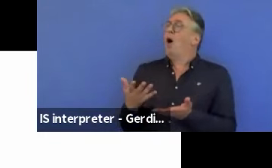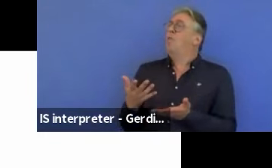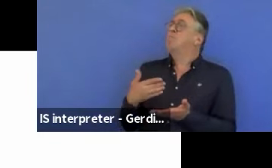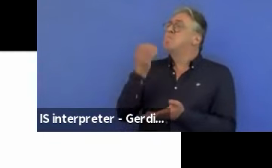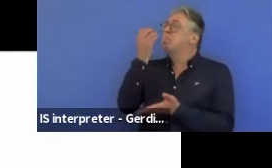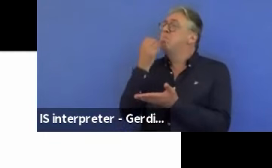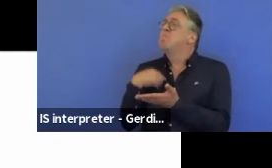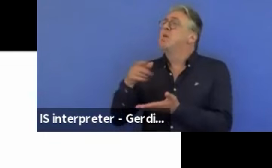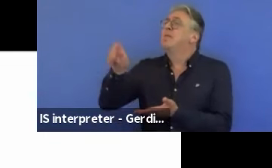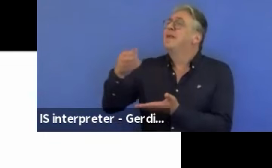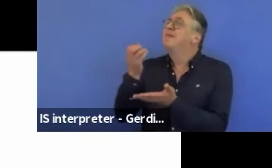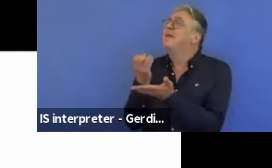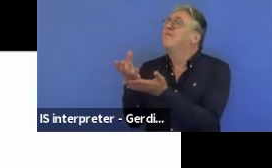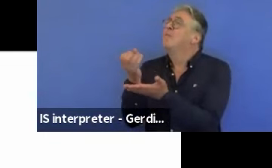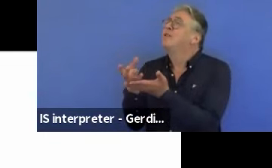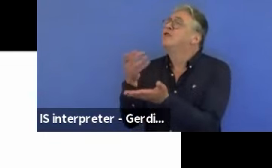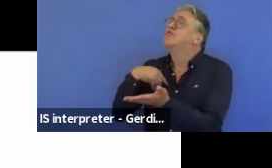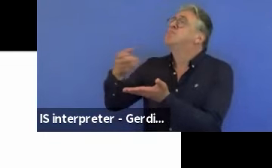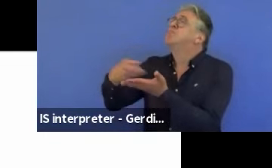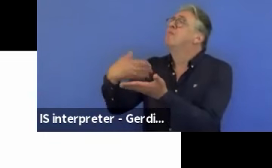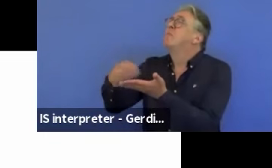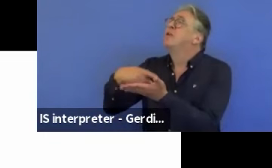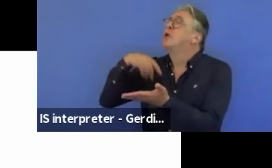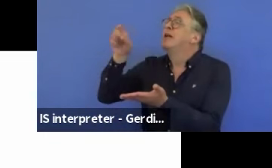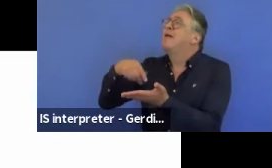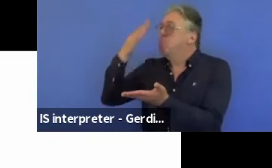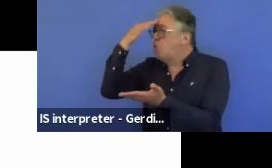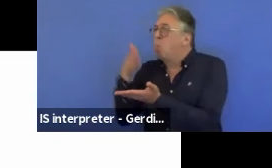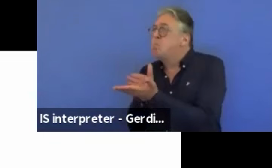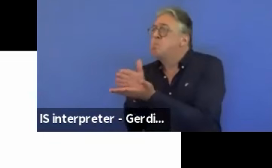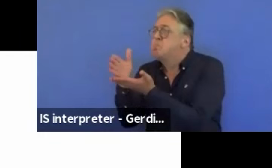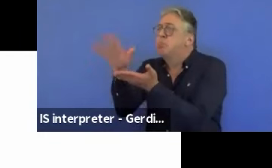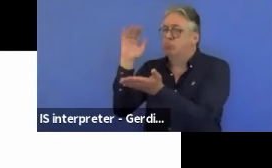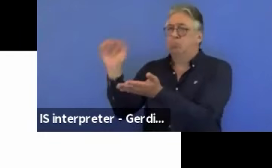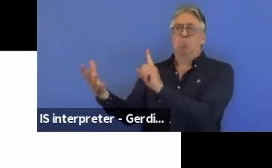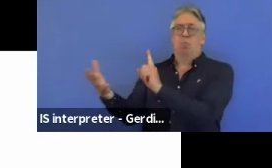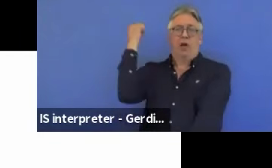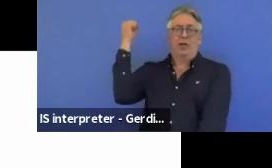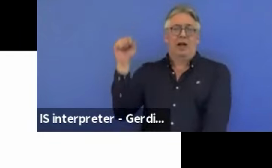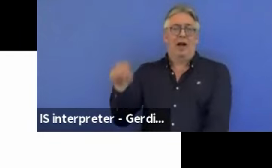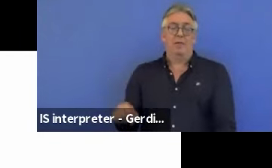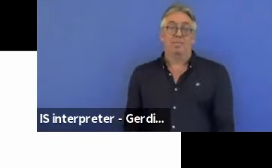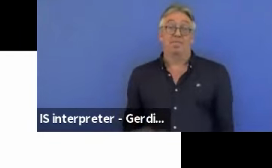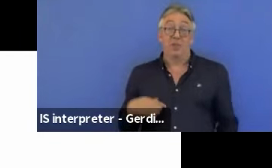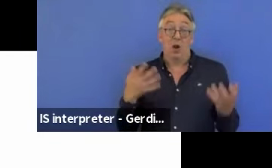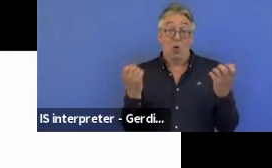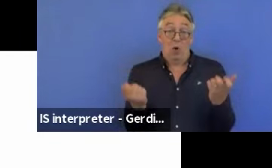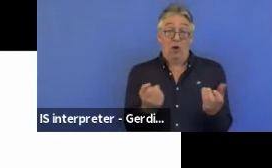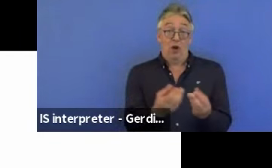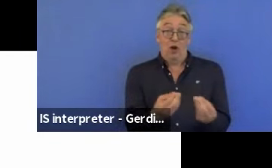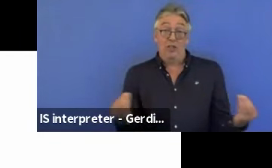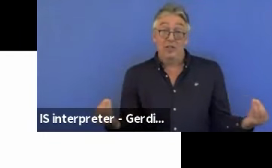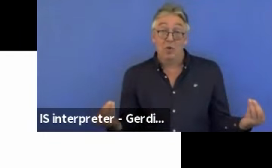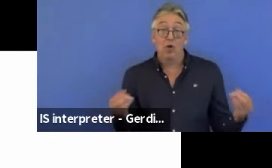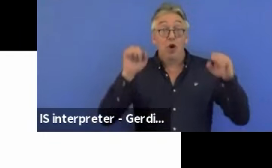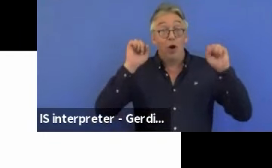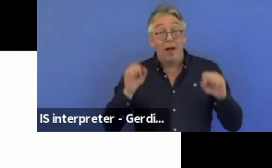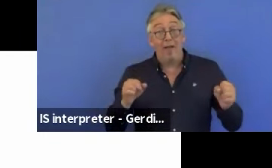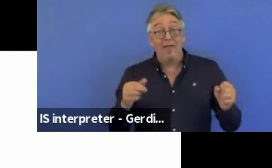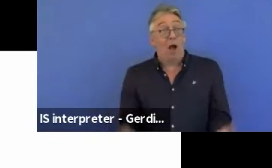need. Also have the ability to have action and expression in